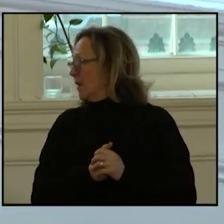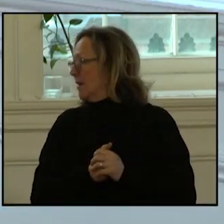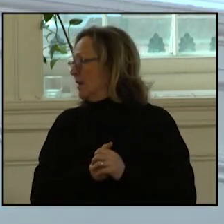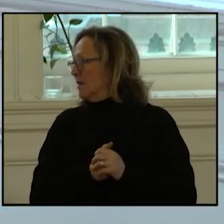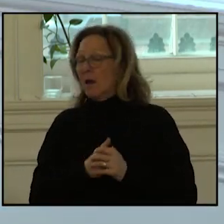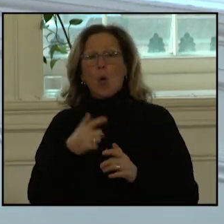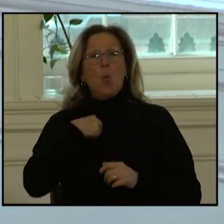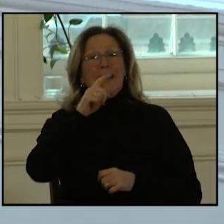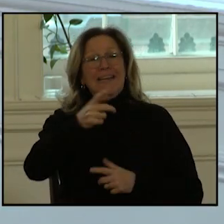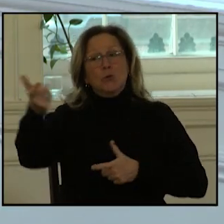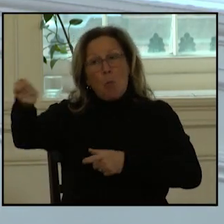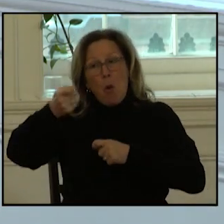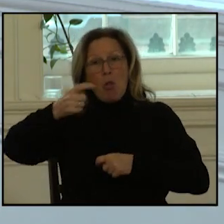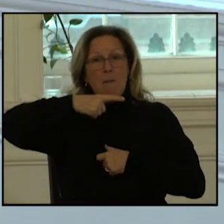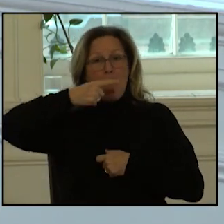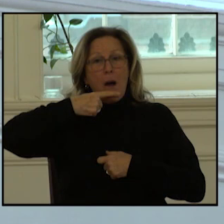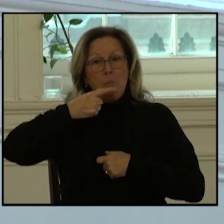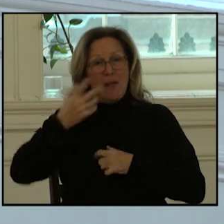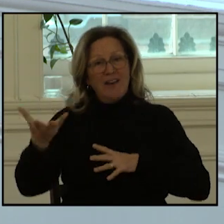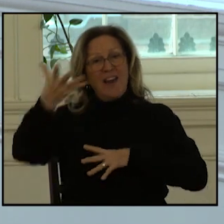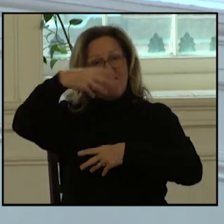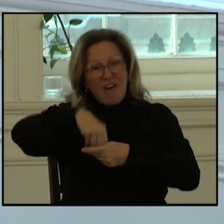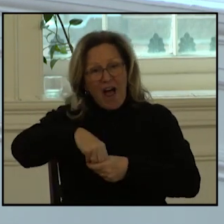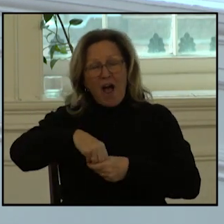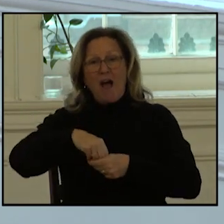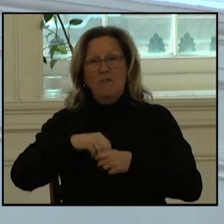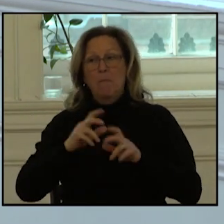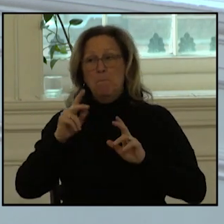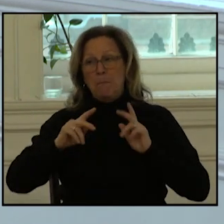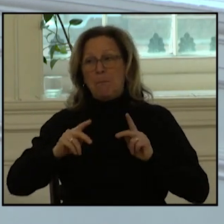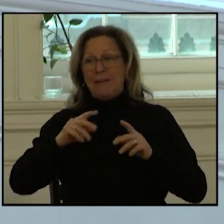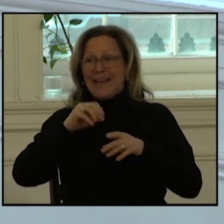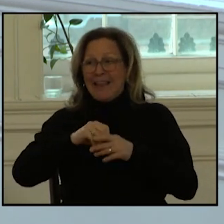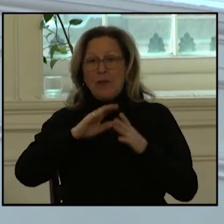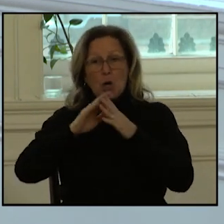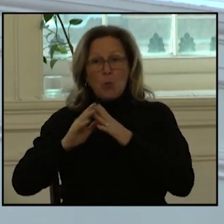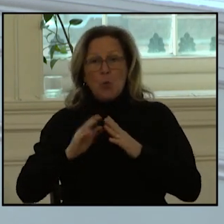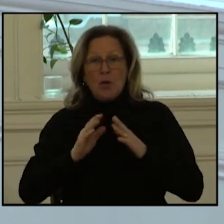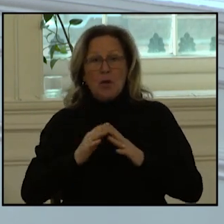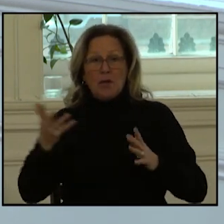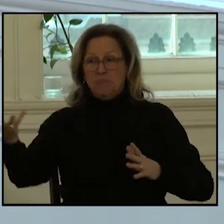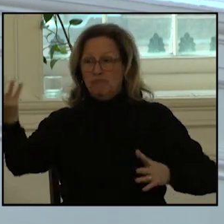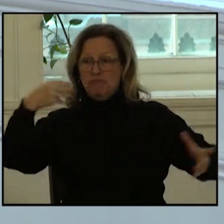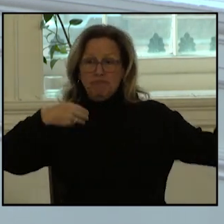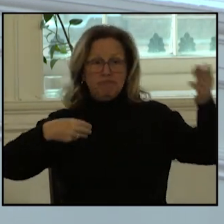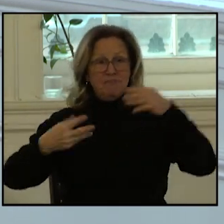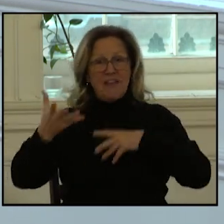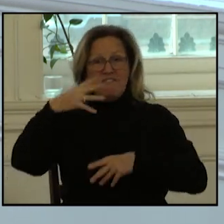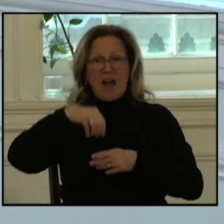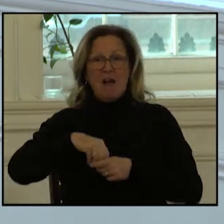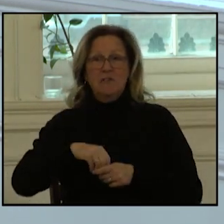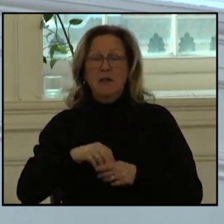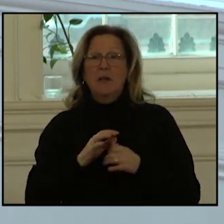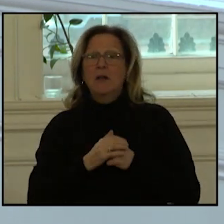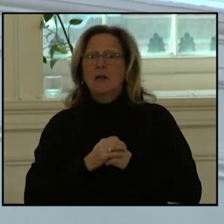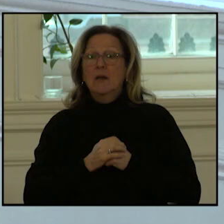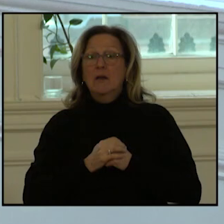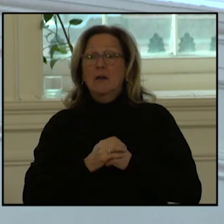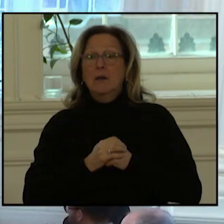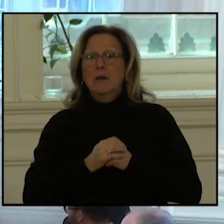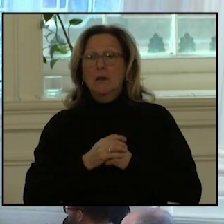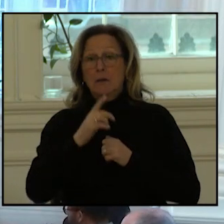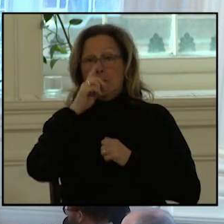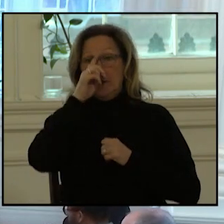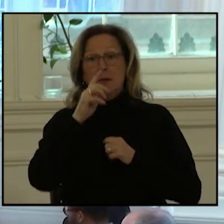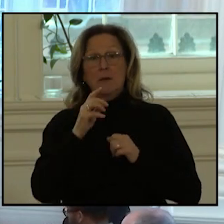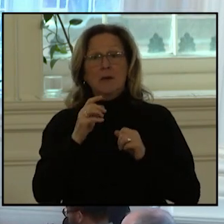into that. Yeah, we gotta get more people in the community in that position. Are there any other questions or comments? Also, if anybody